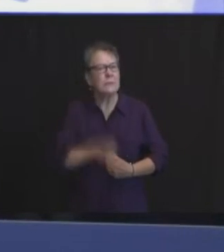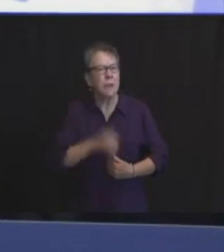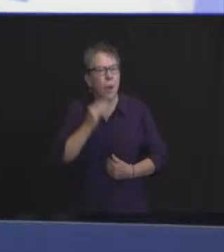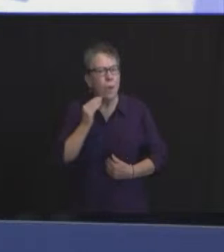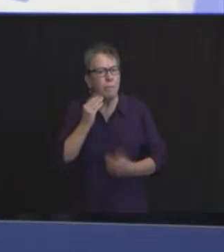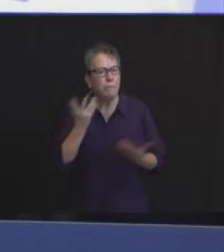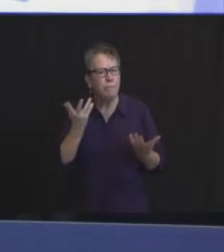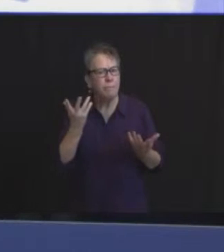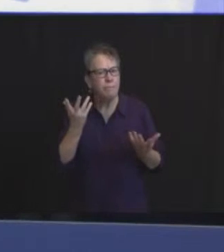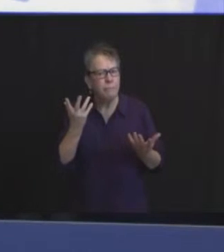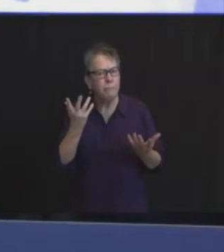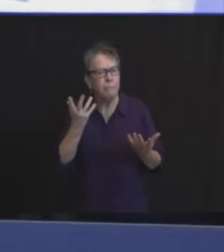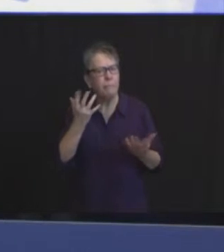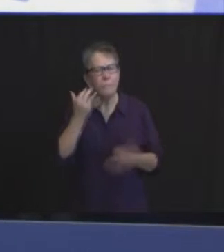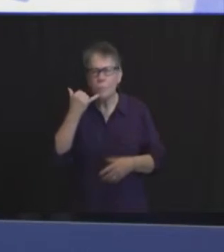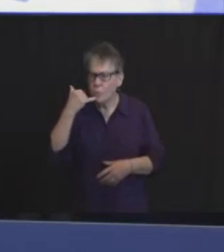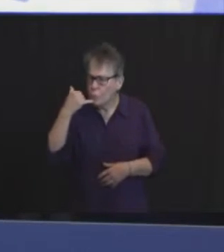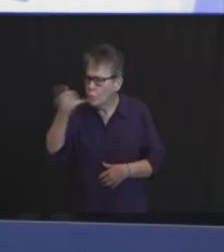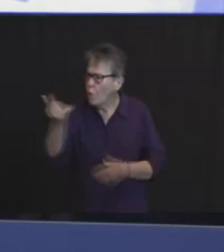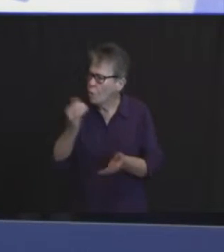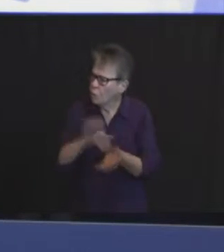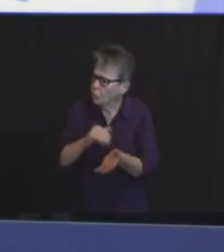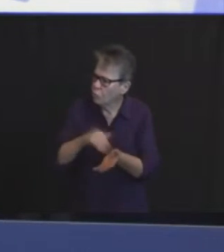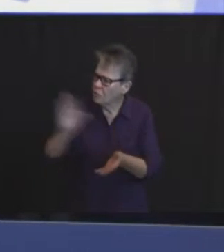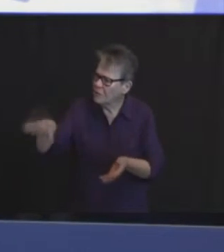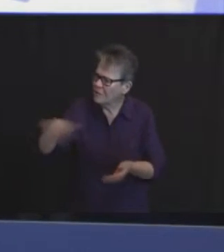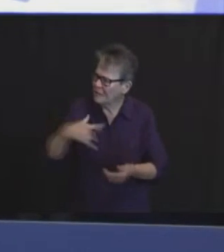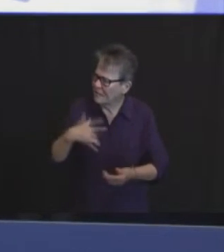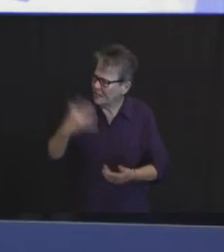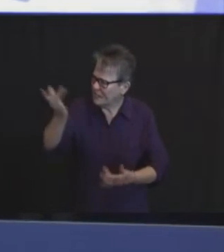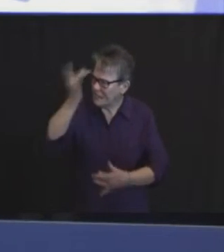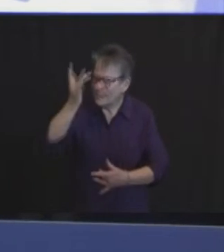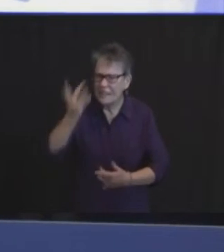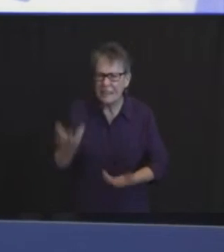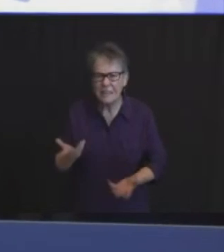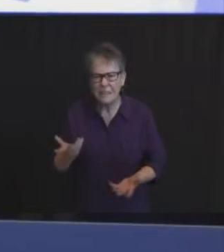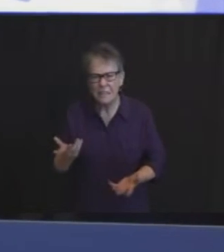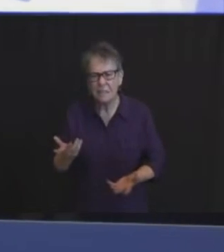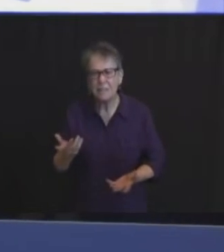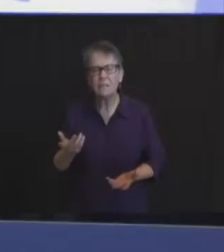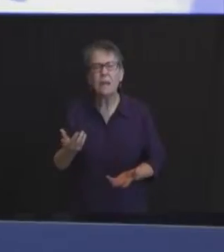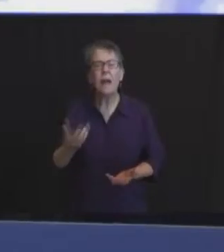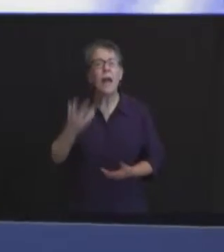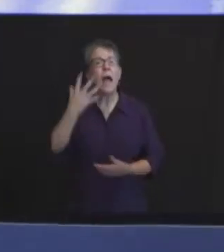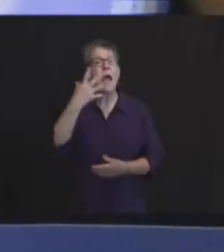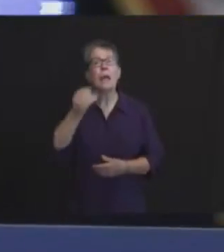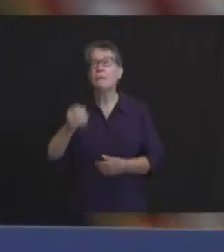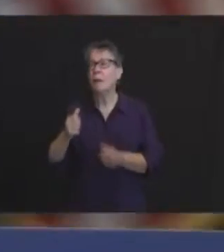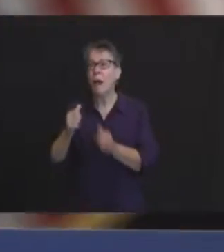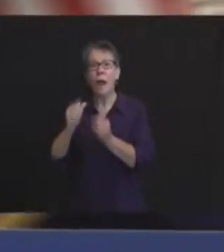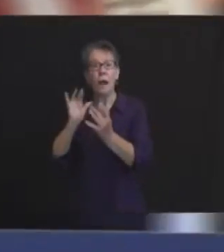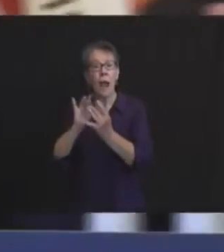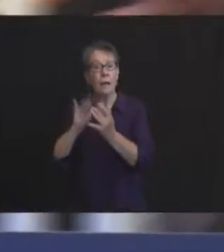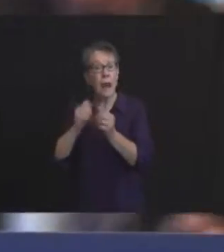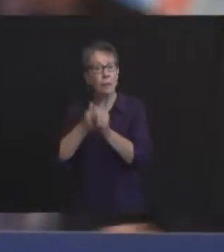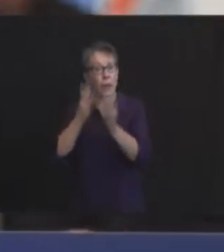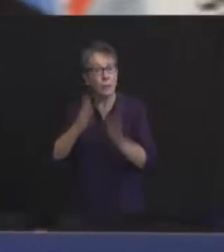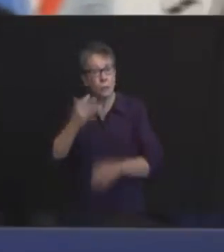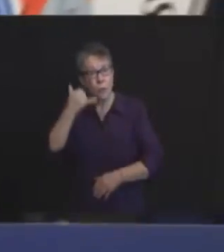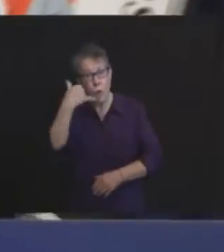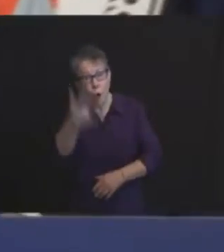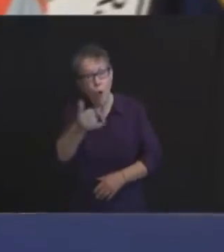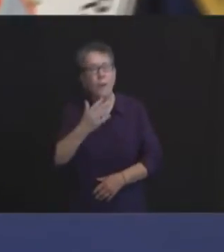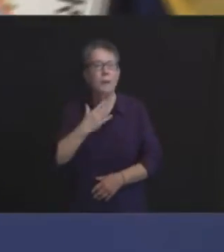and remember to download COVID Alert NJ app. Thank you. Judy, thank you, and thank you for